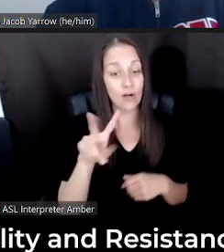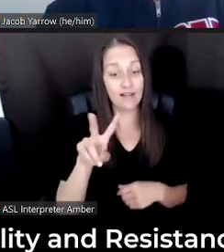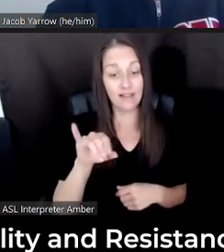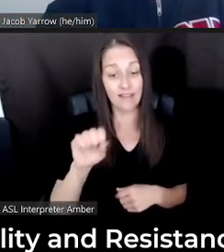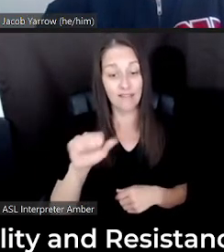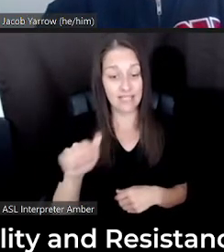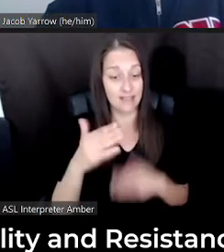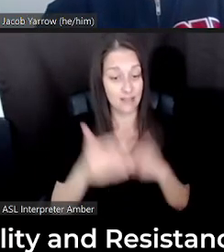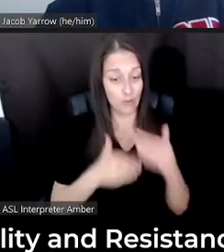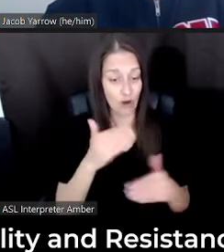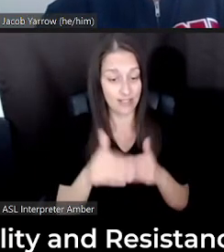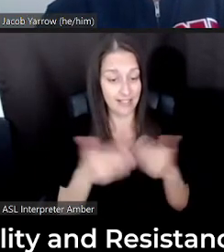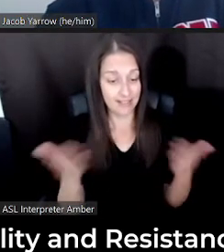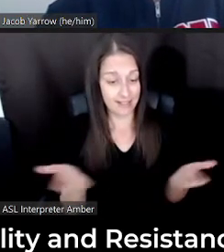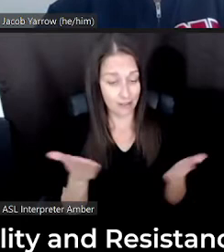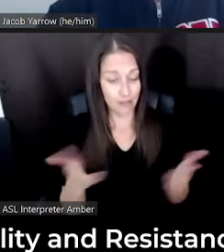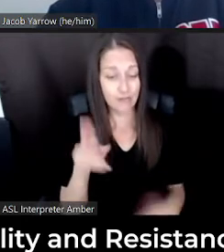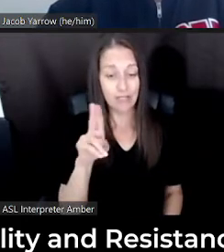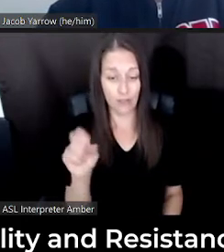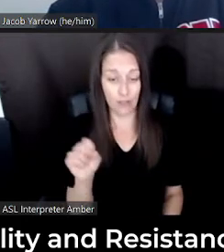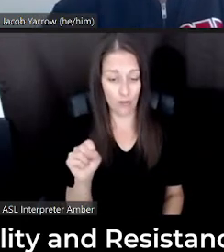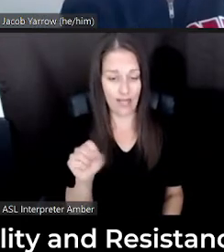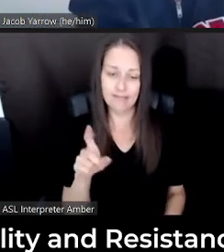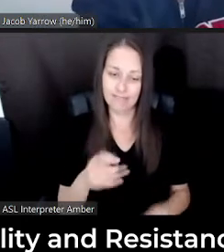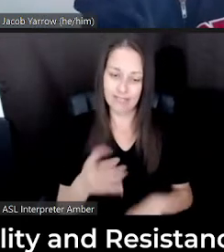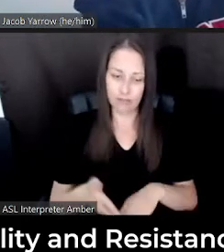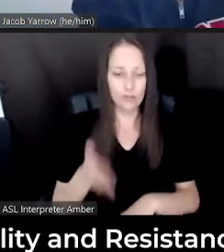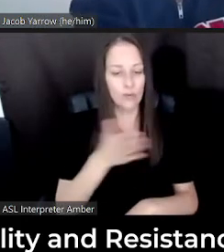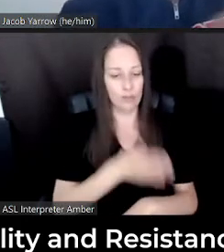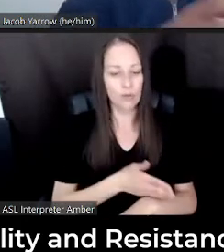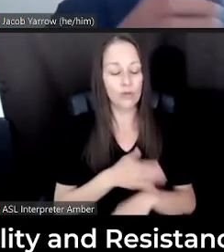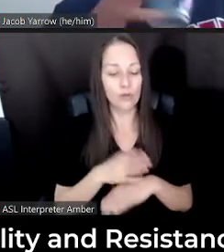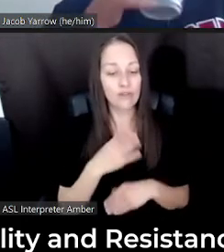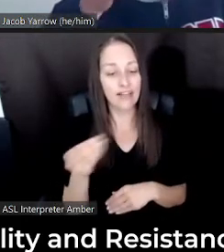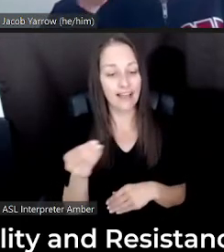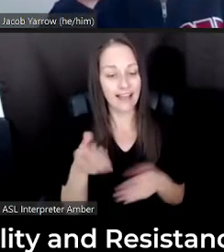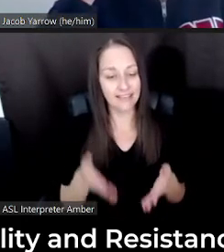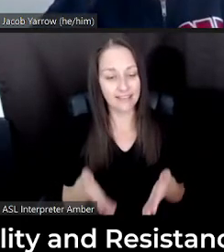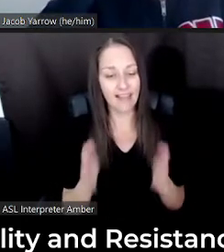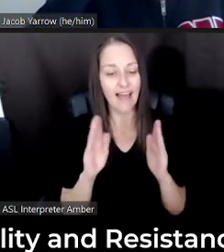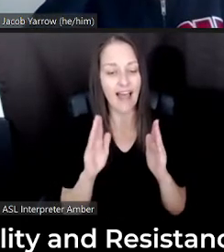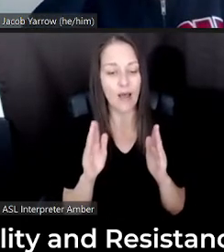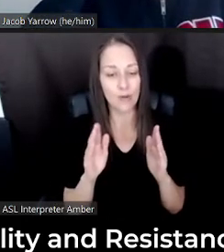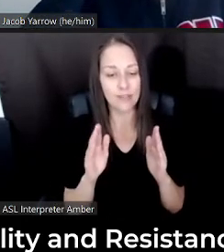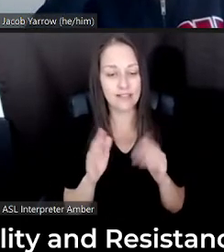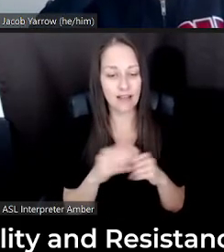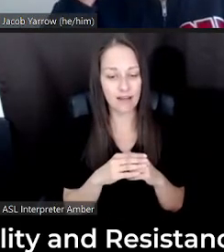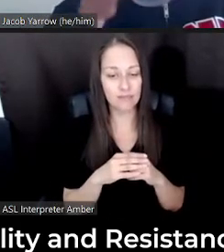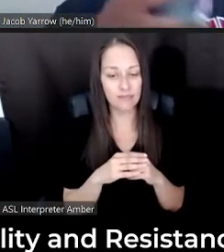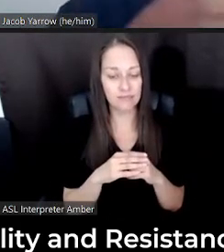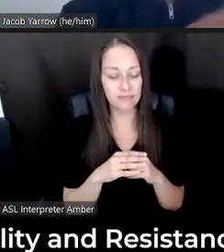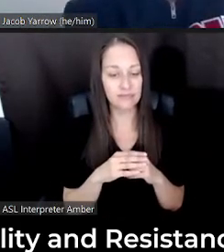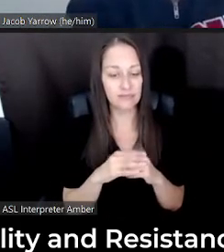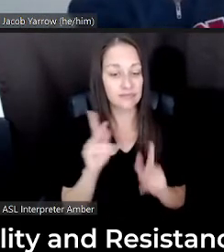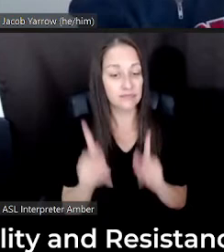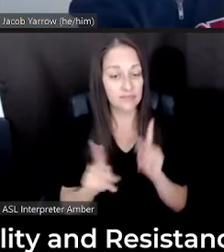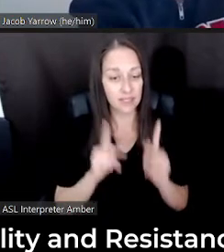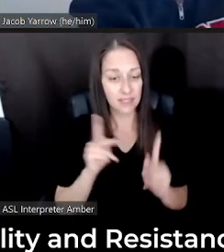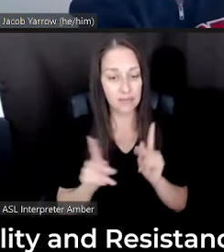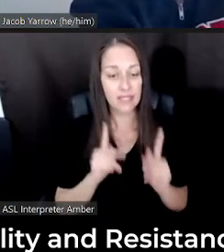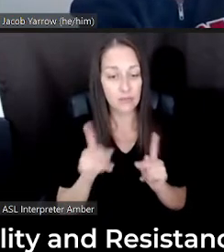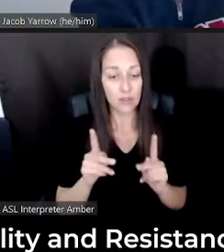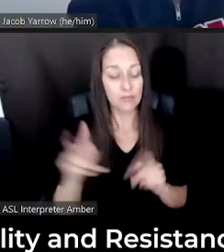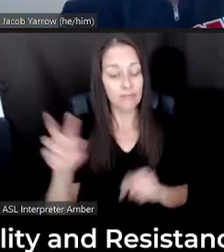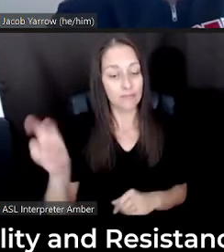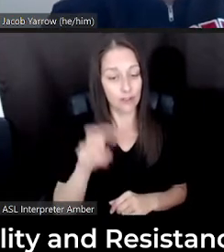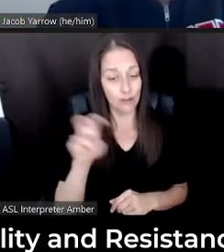States is improving and is allowing folks to come freely into